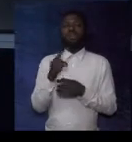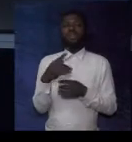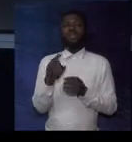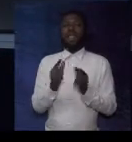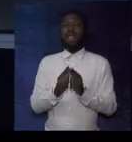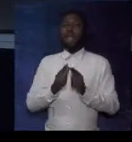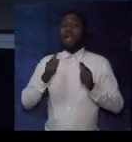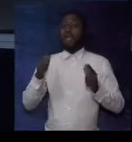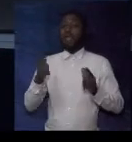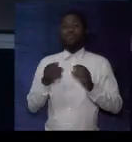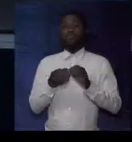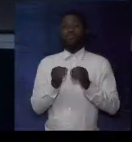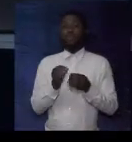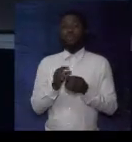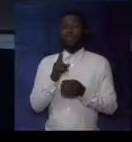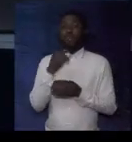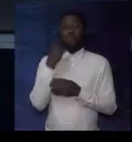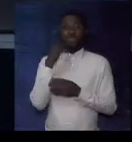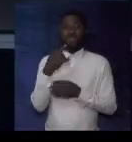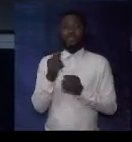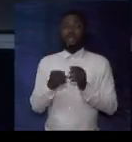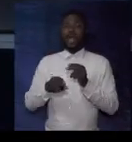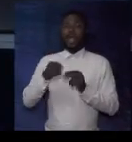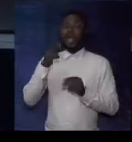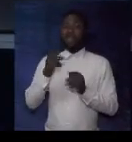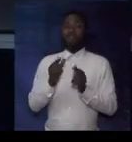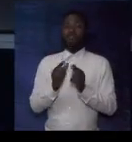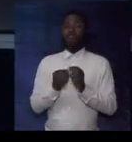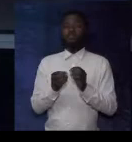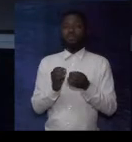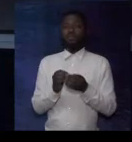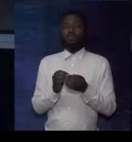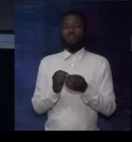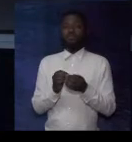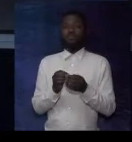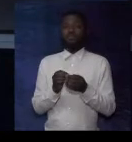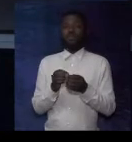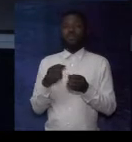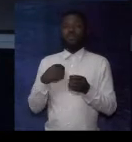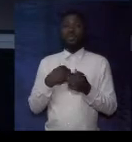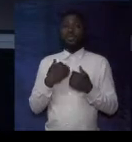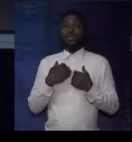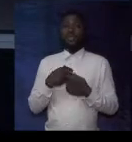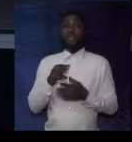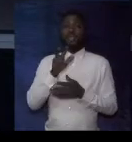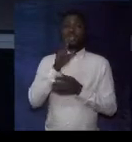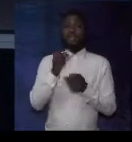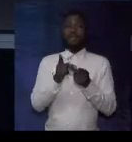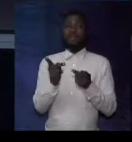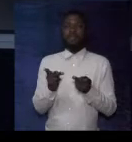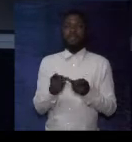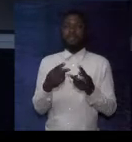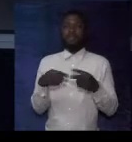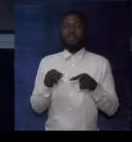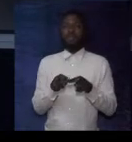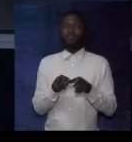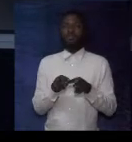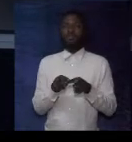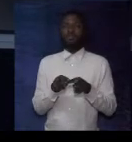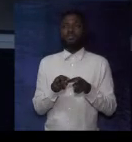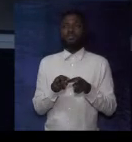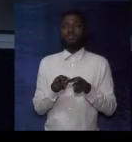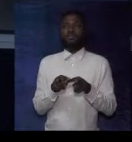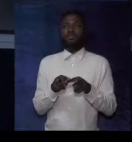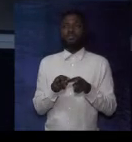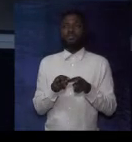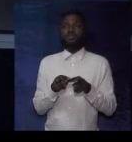look for the highest place value. And you will see the highest place value at the beginning of the number. So we have 3 place values here.